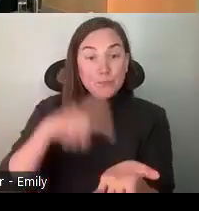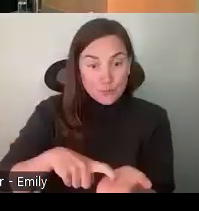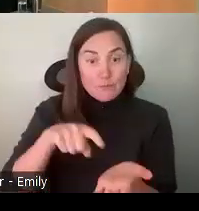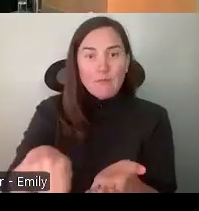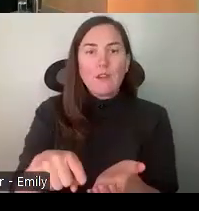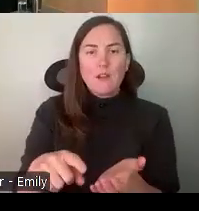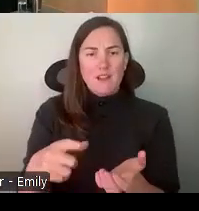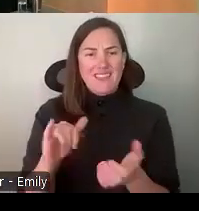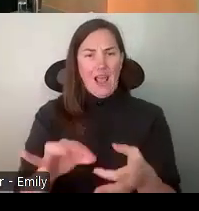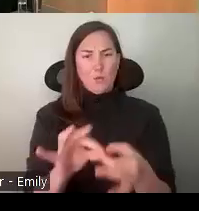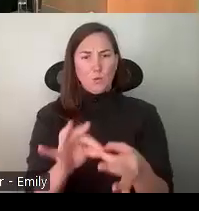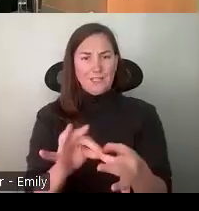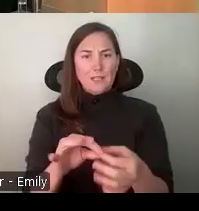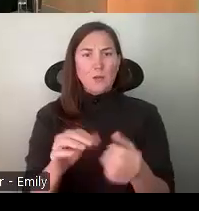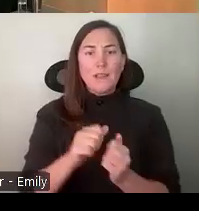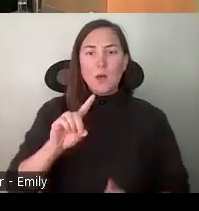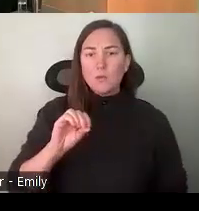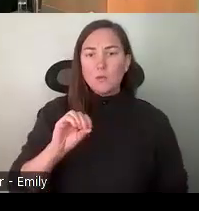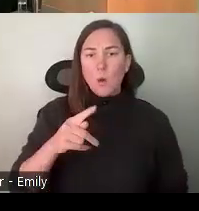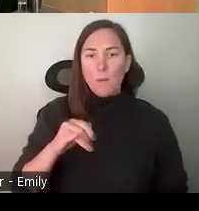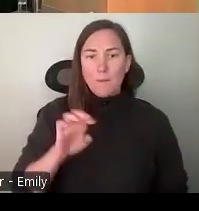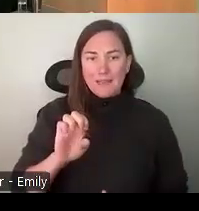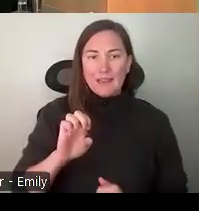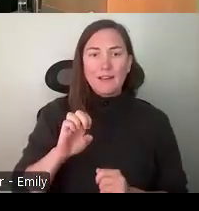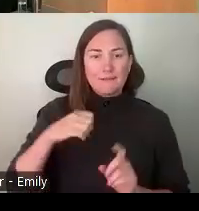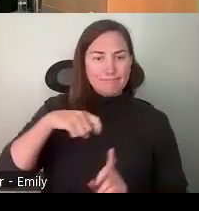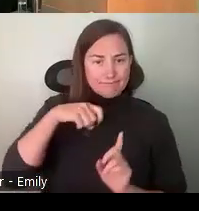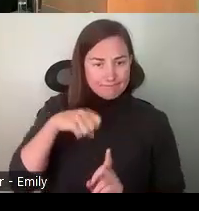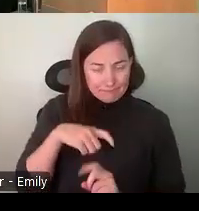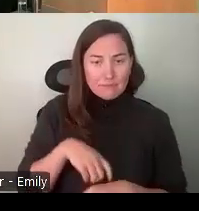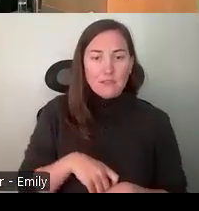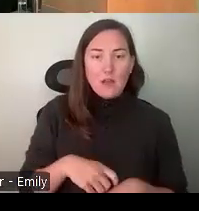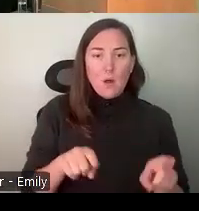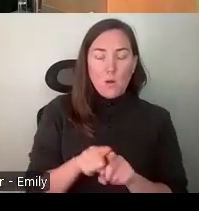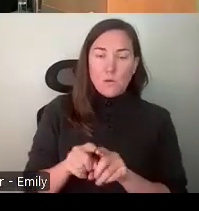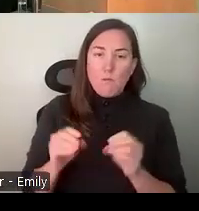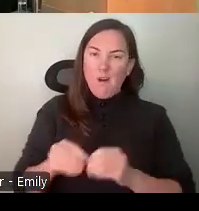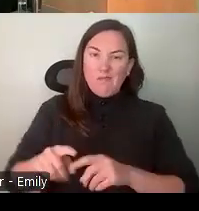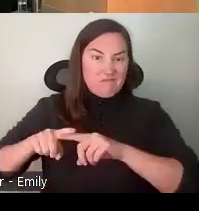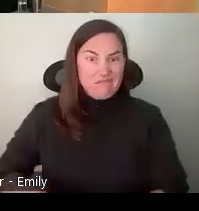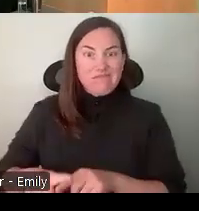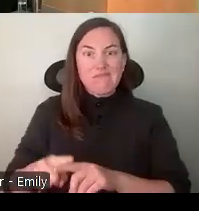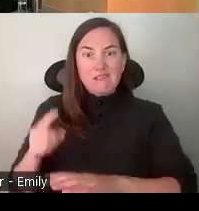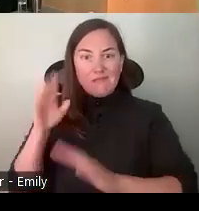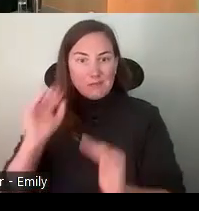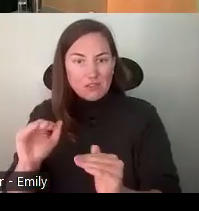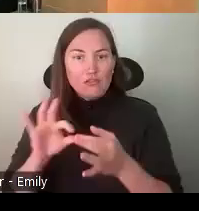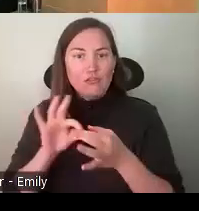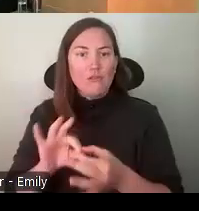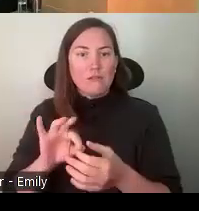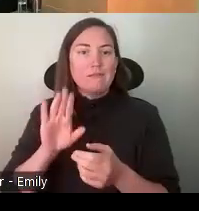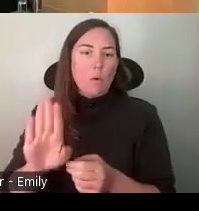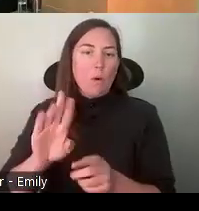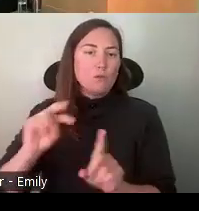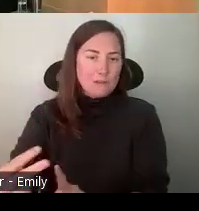association between dopamine release in the striatum and an overweighting of expectations during perception. Now, of course, when you think